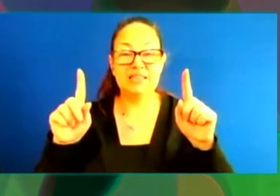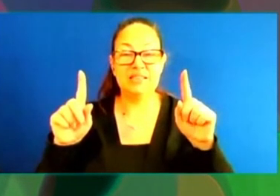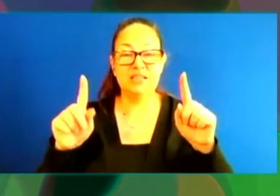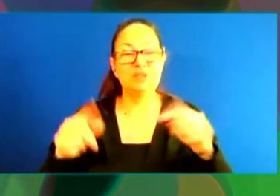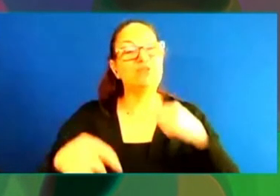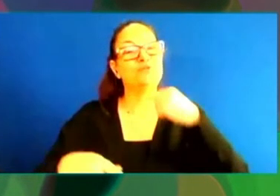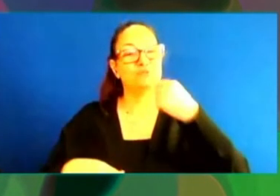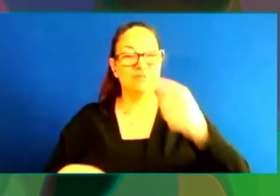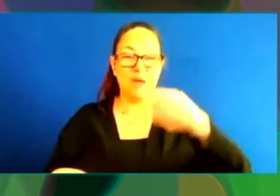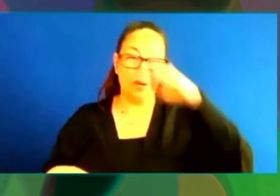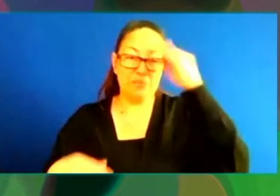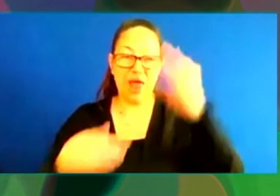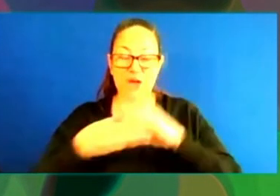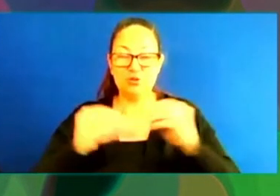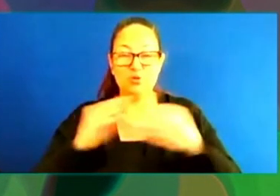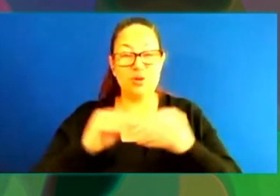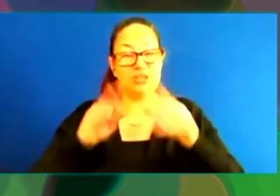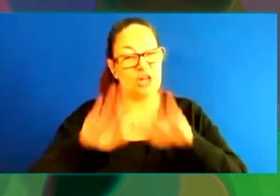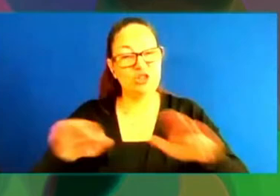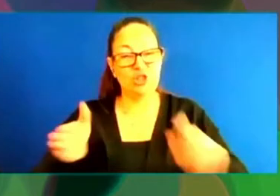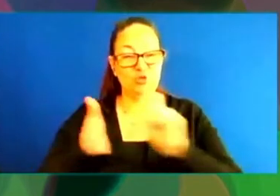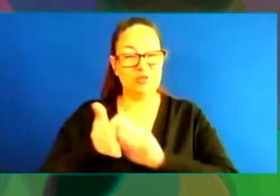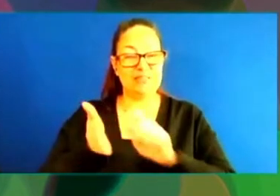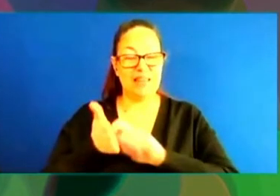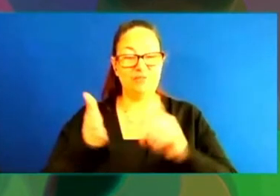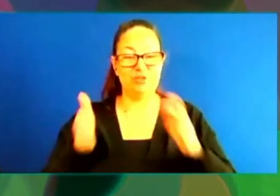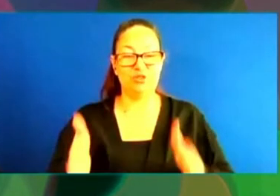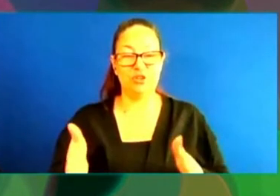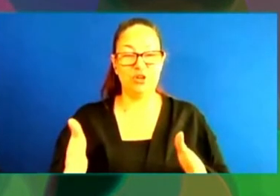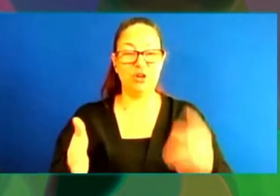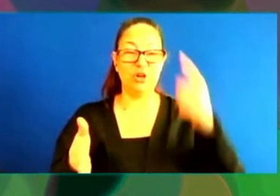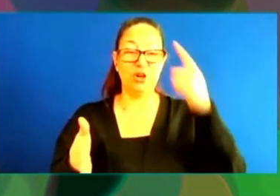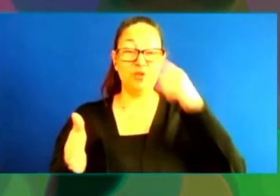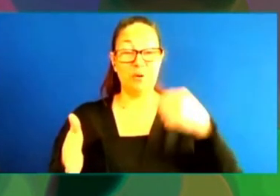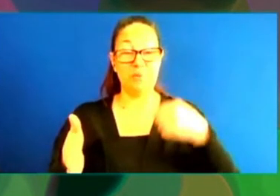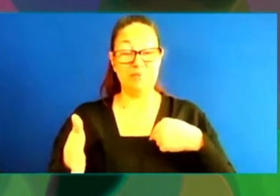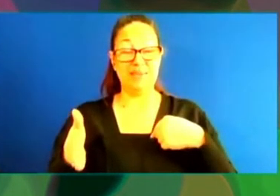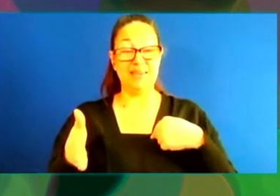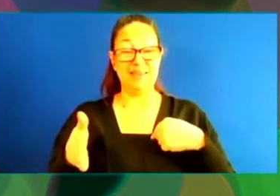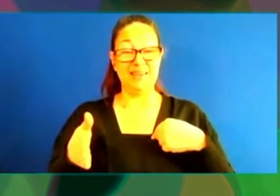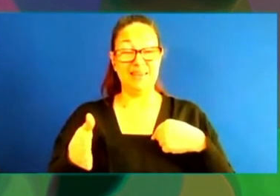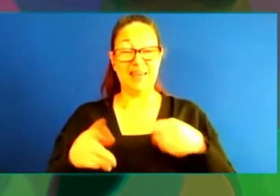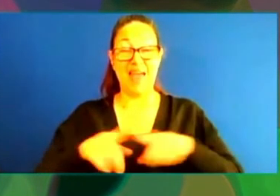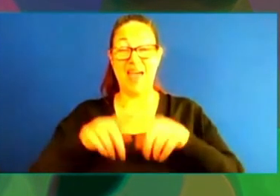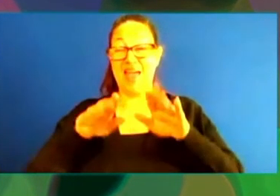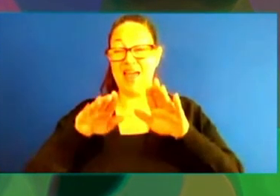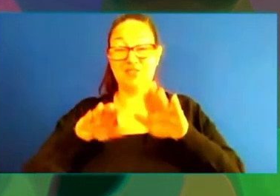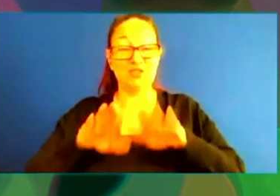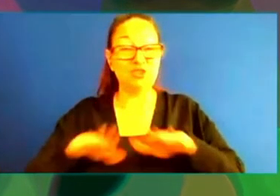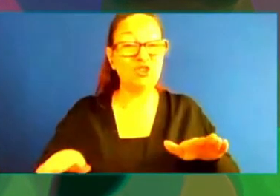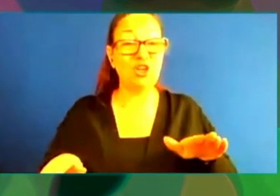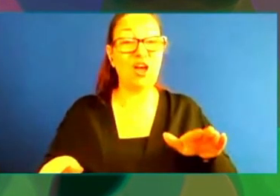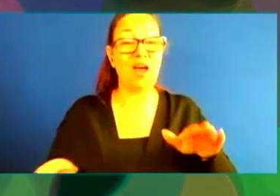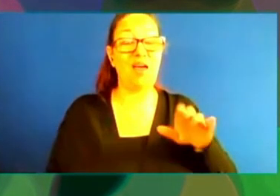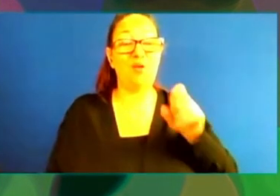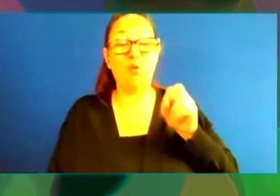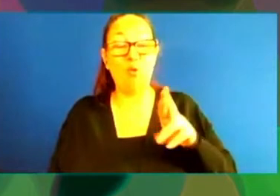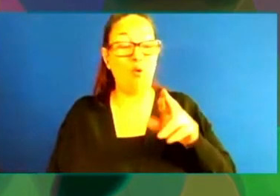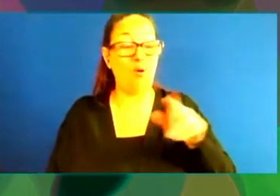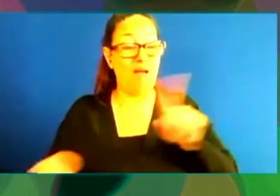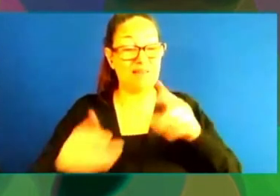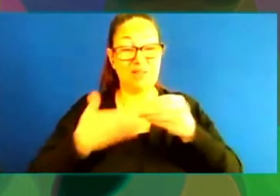Black stories in children's literature. And so for me as a kid and a consumer of those images, those were, you